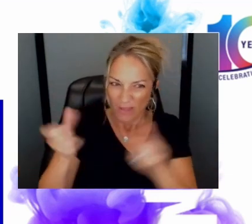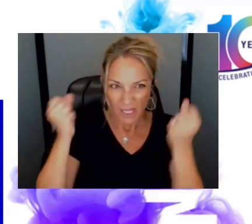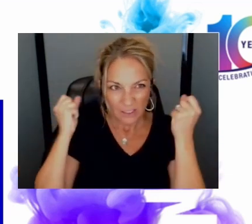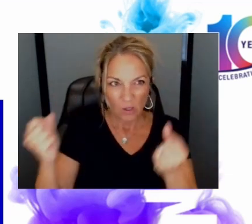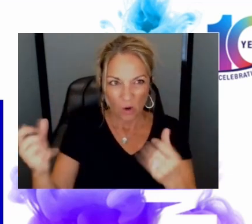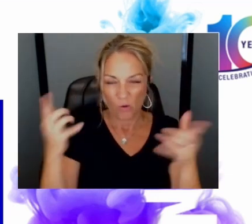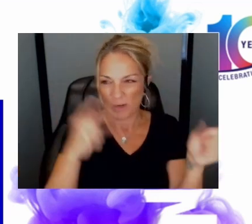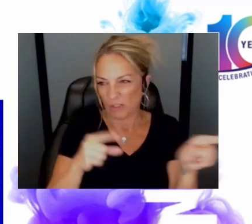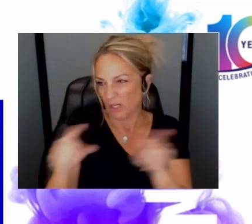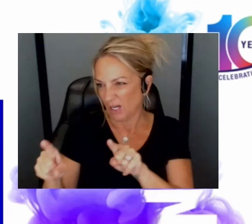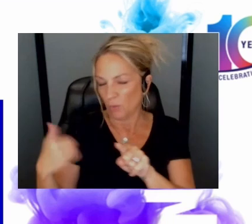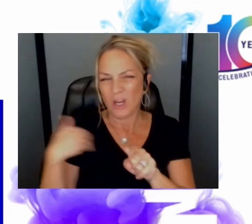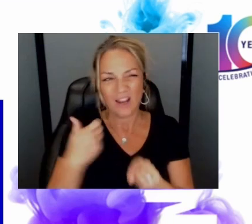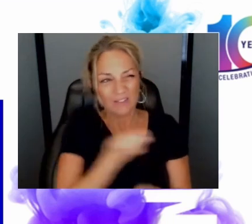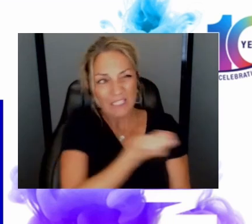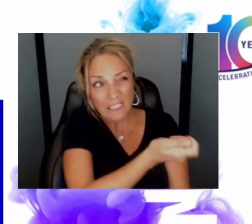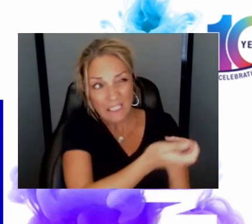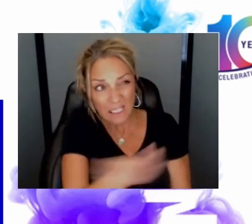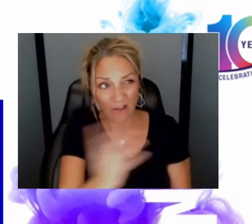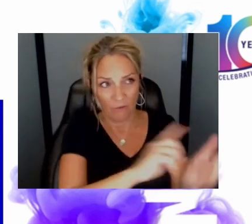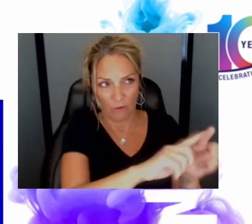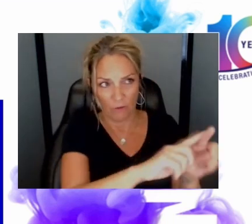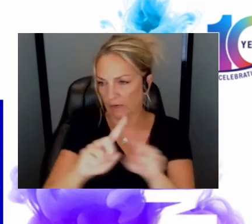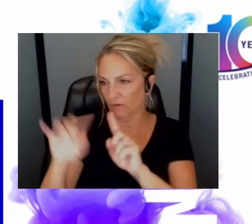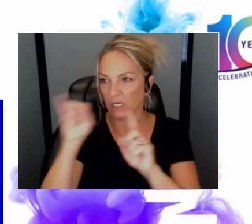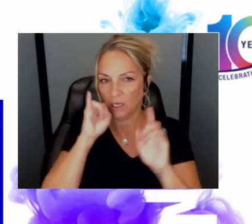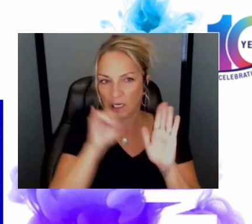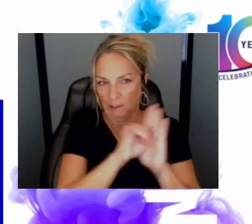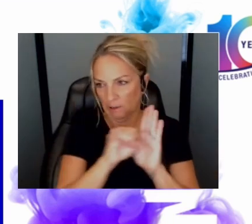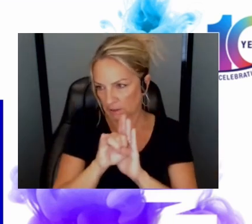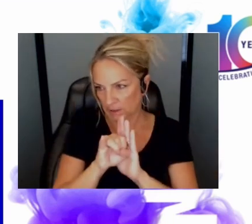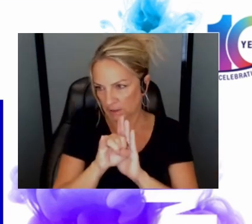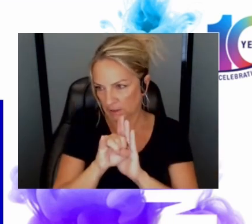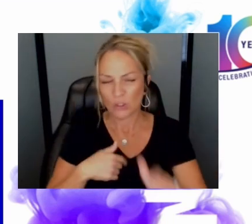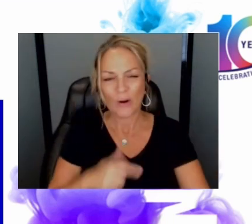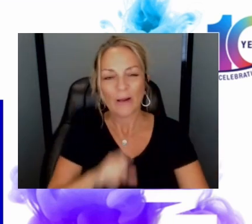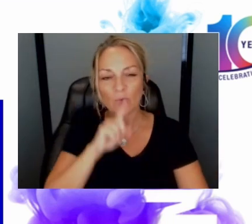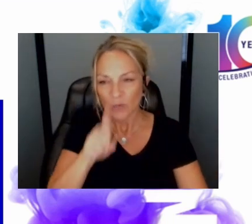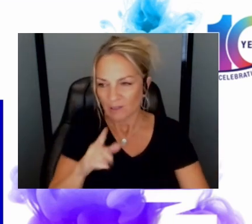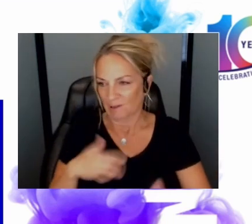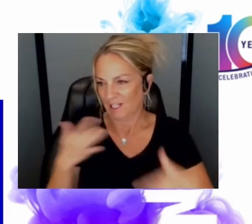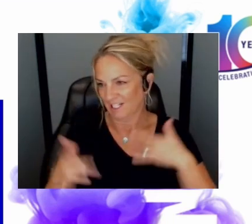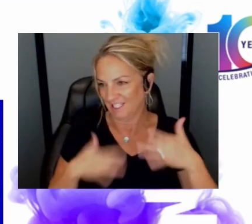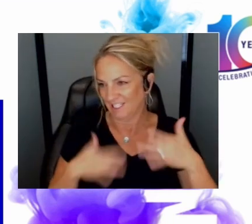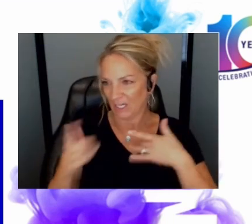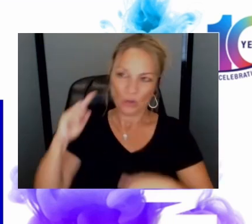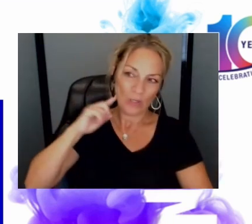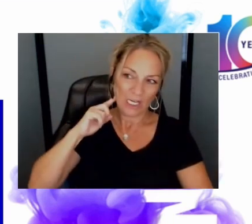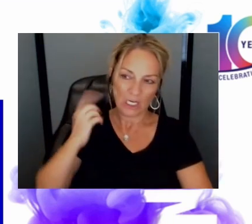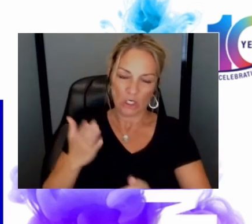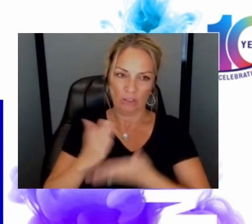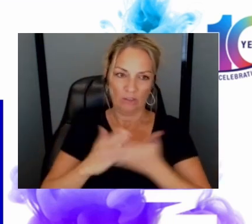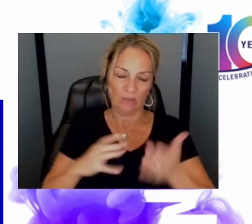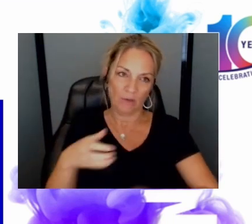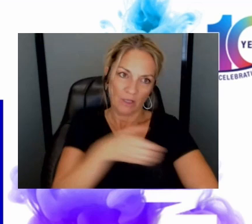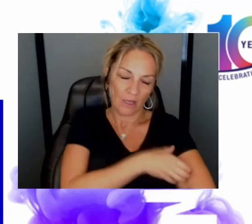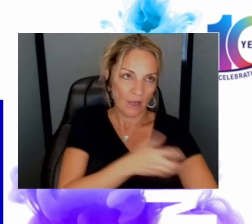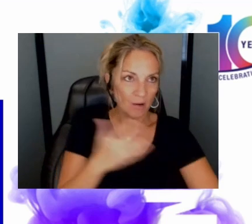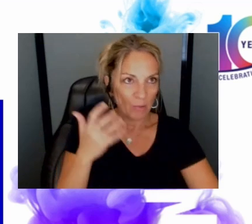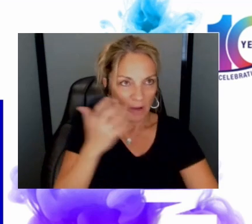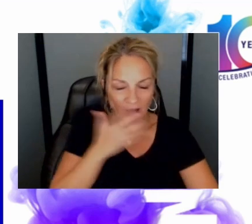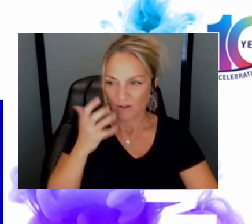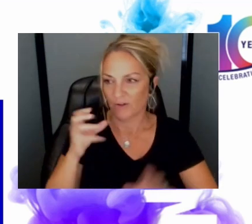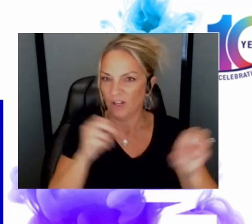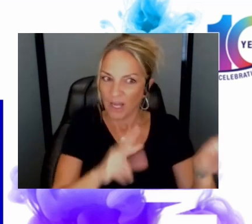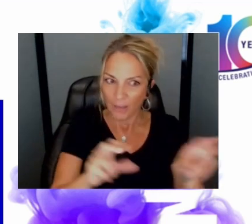varied identities. So definitely excited to hear some of the powerful opportunities and learning